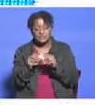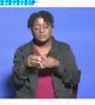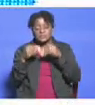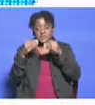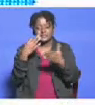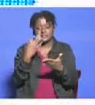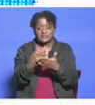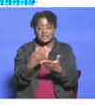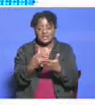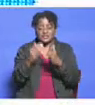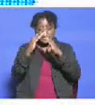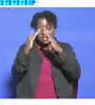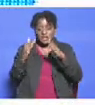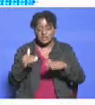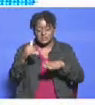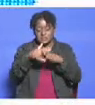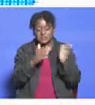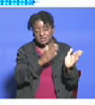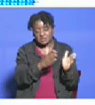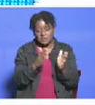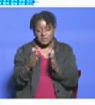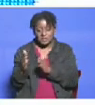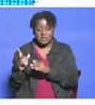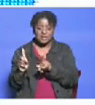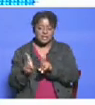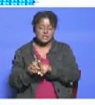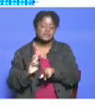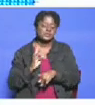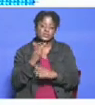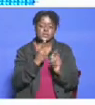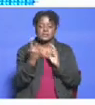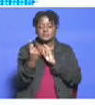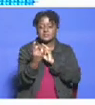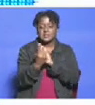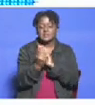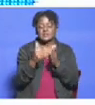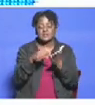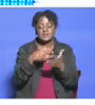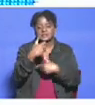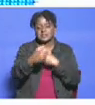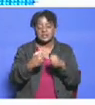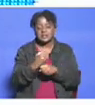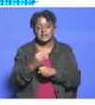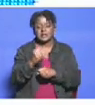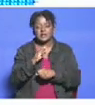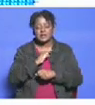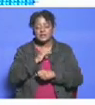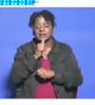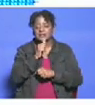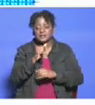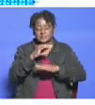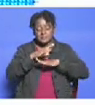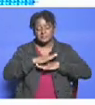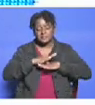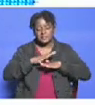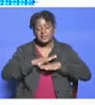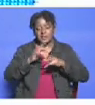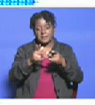As we meet this year, I am pleased that public finances are being